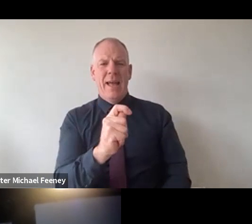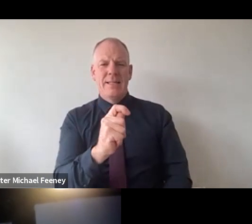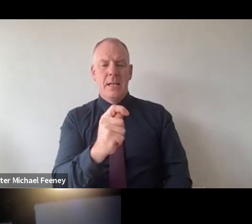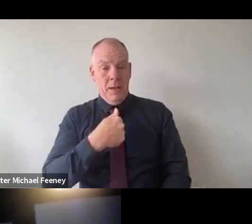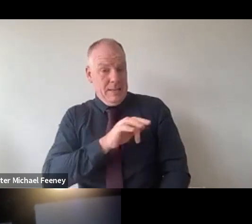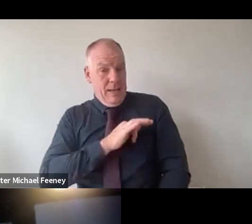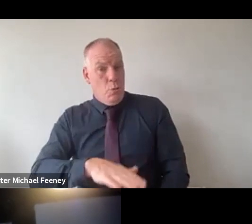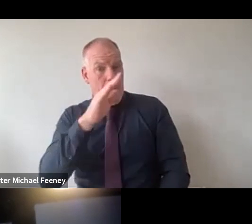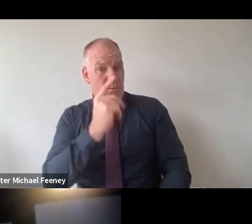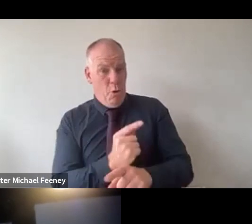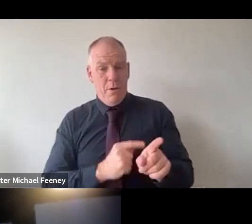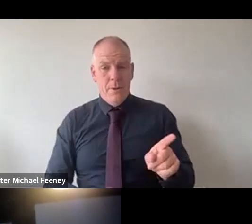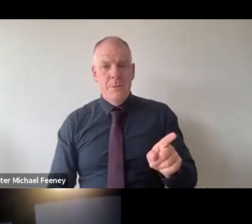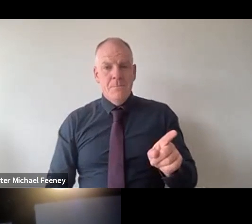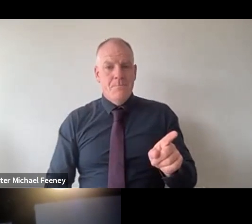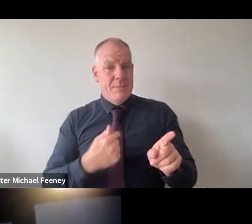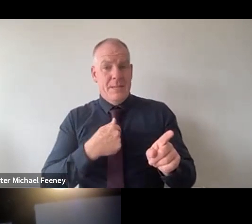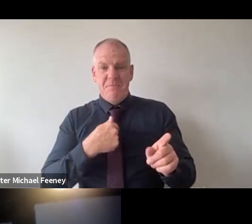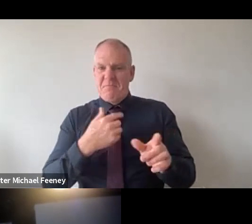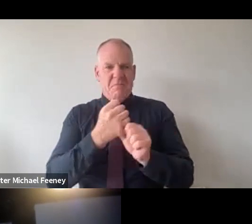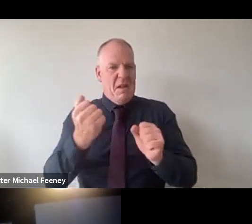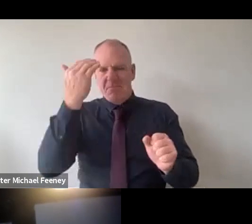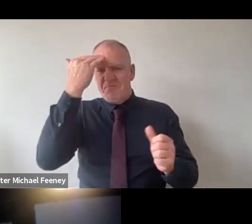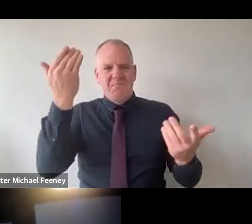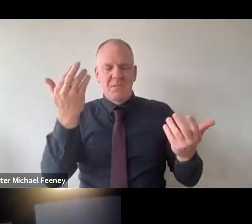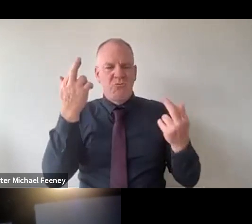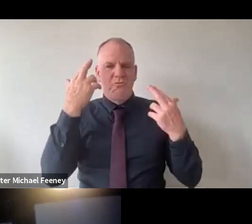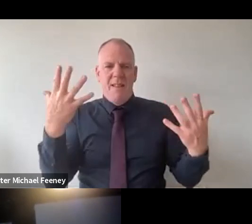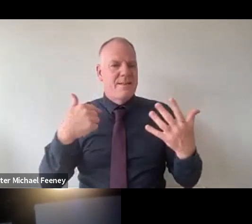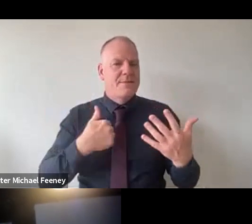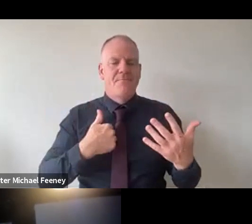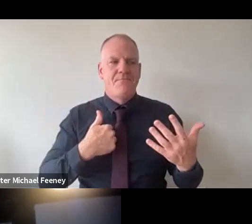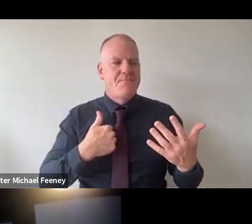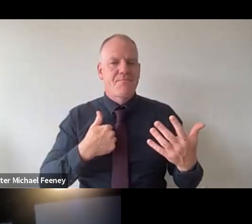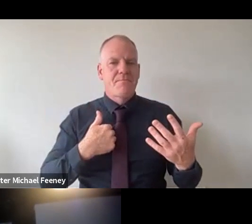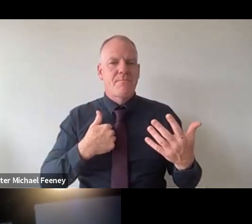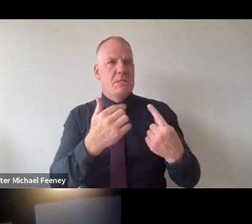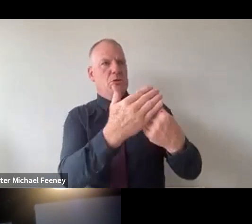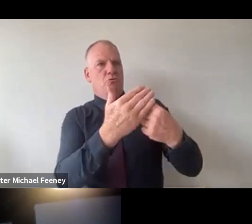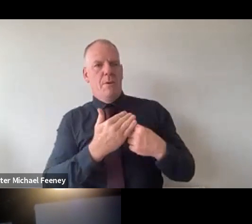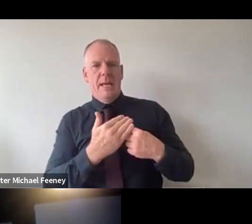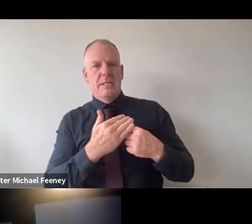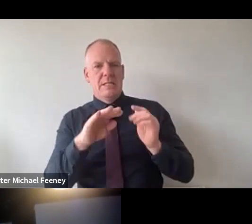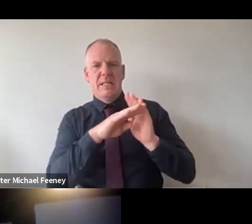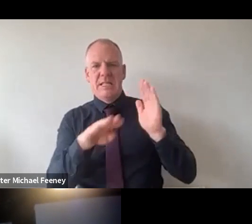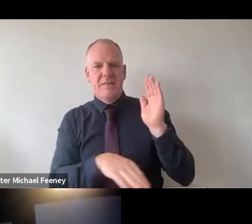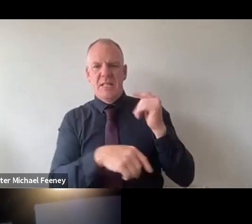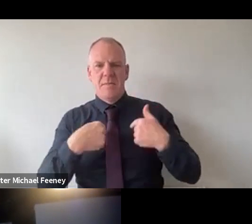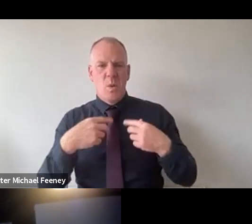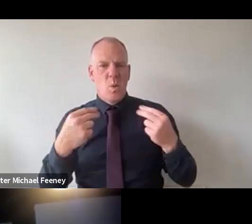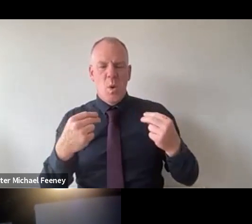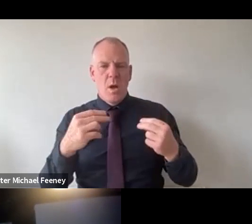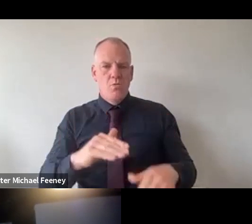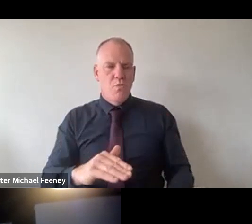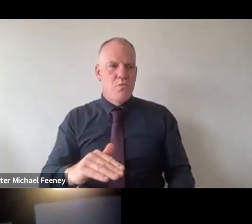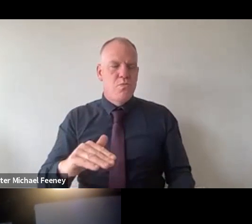flat complex, for me, I never felt like in any way that I was disadvantaged. It was as I was growing